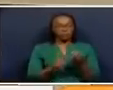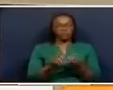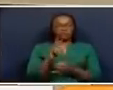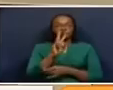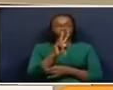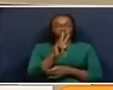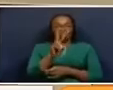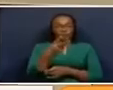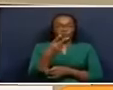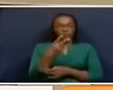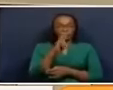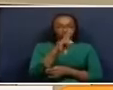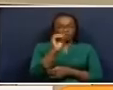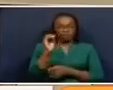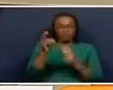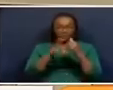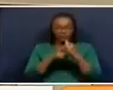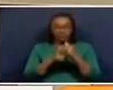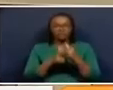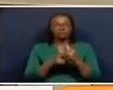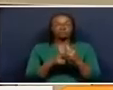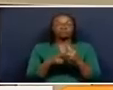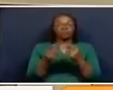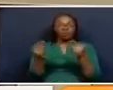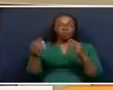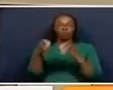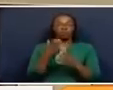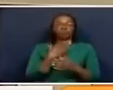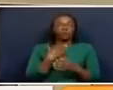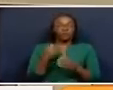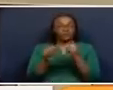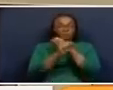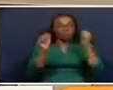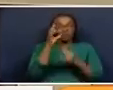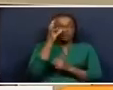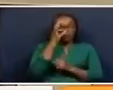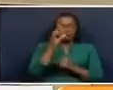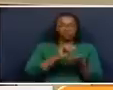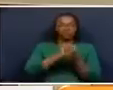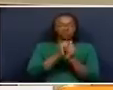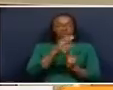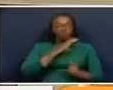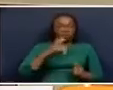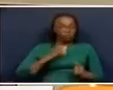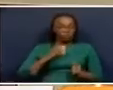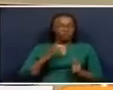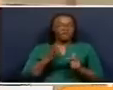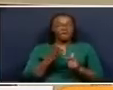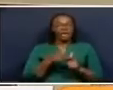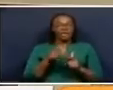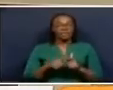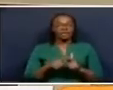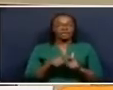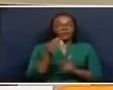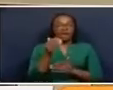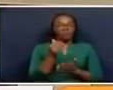the opponents then demanded of President Kibaki that he changes the commission and appoints, I think it was two replacement commissioners with